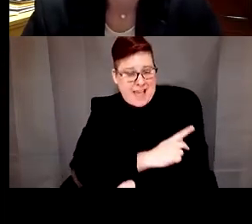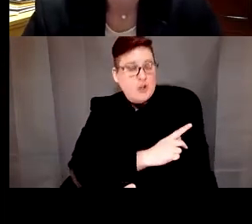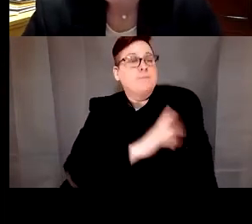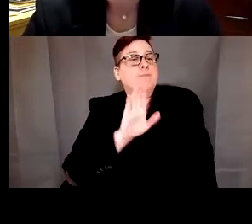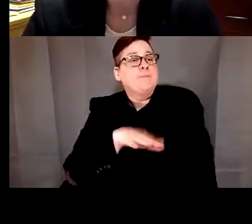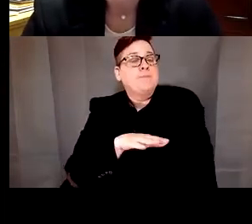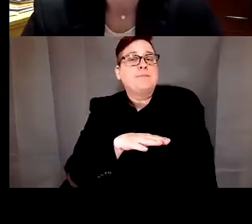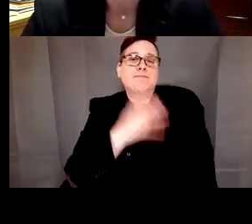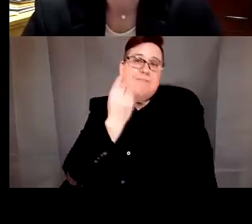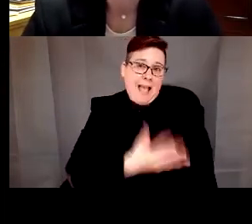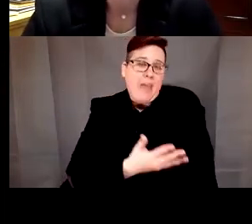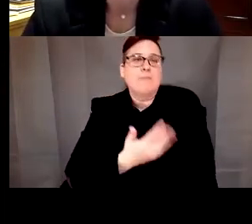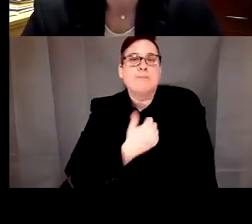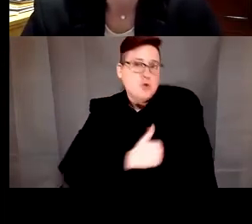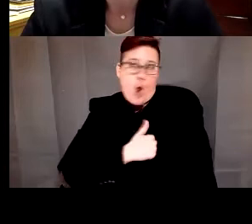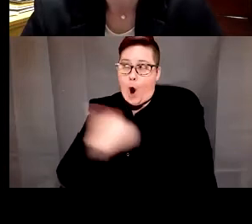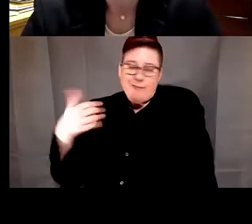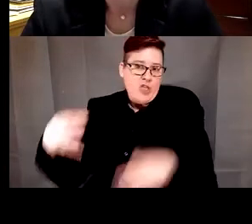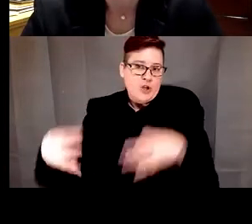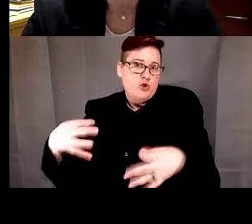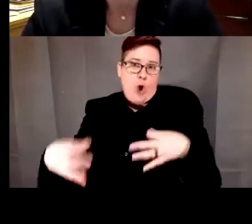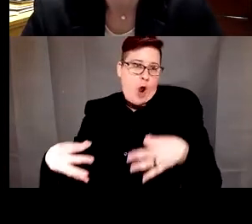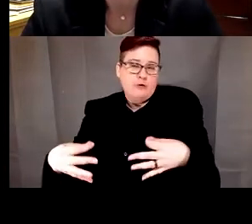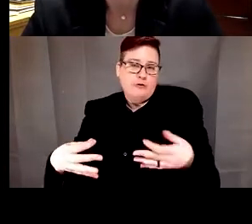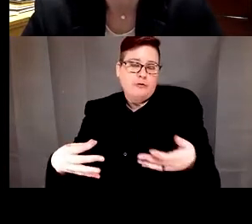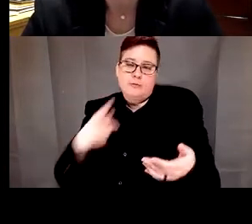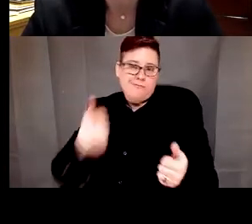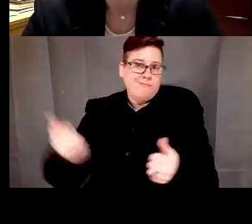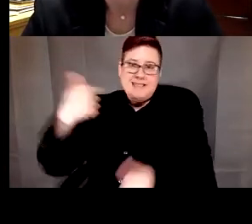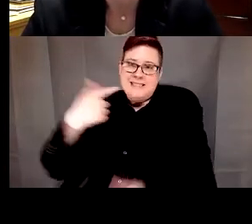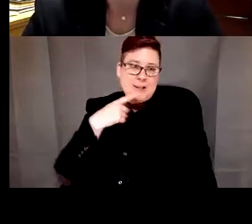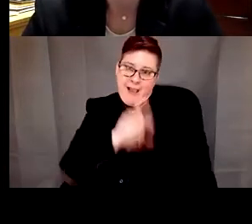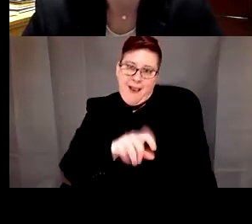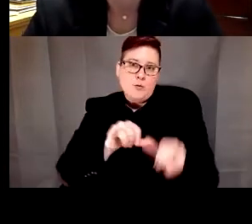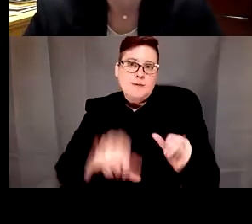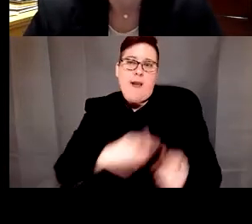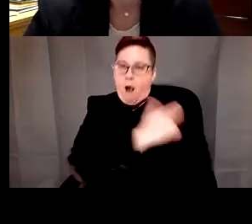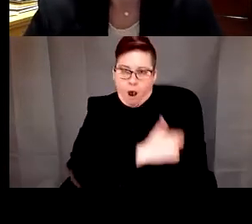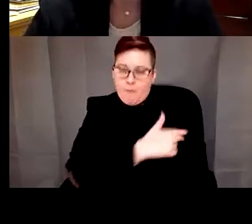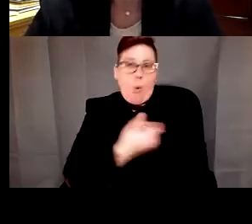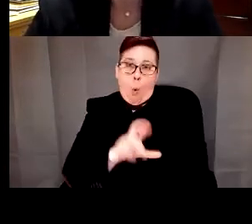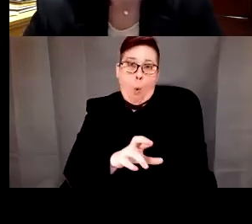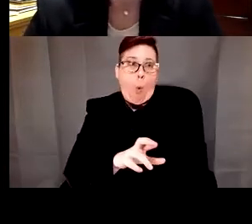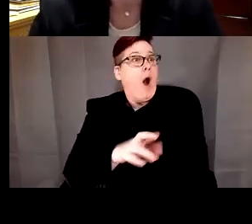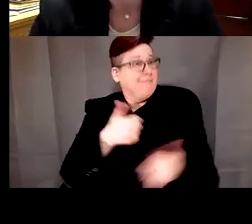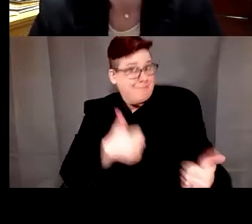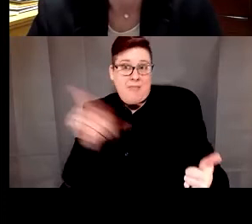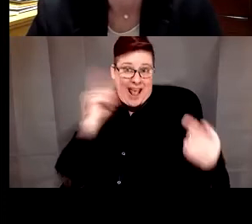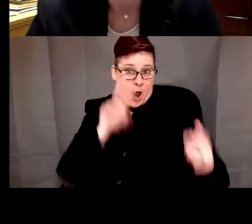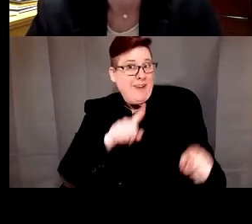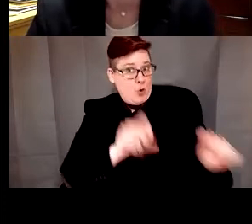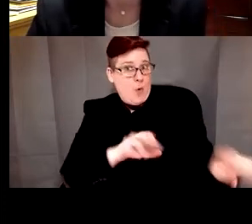I'm sorry, the judge, the commissioner said that you need to stay in the hospital, or I have good news for you, you can